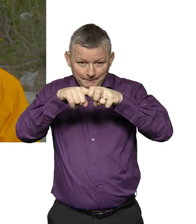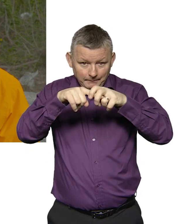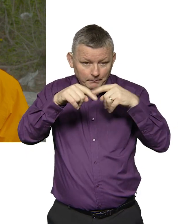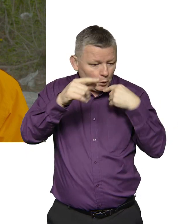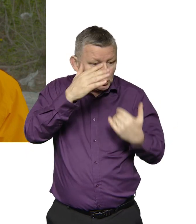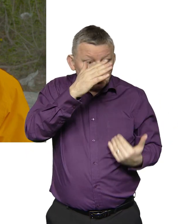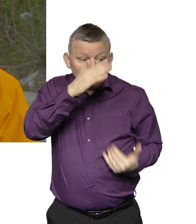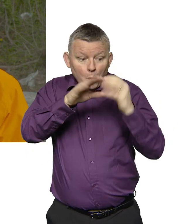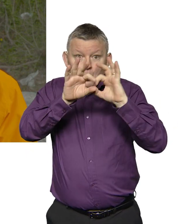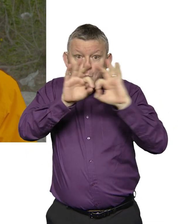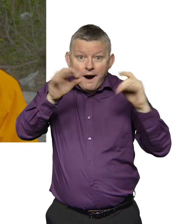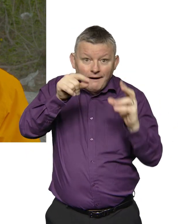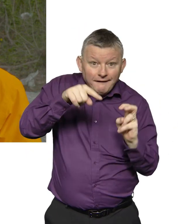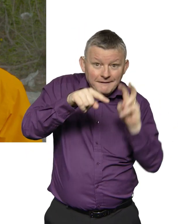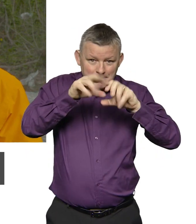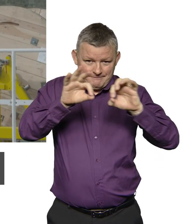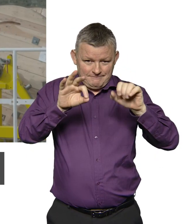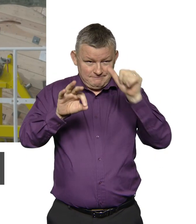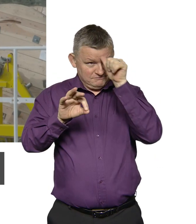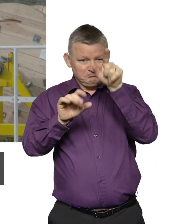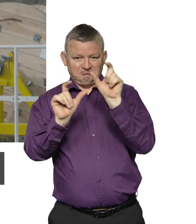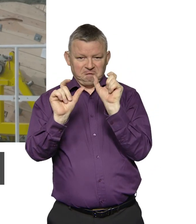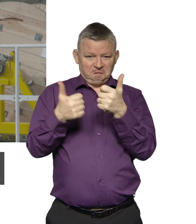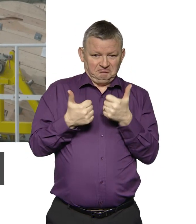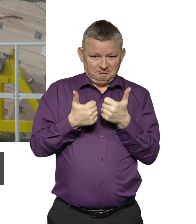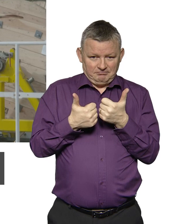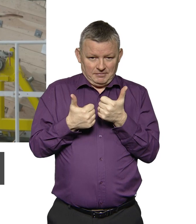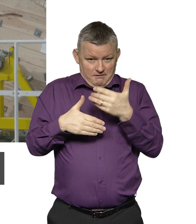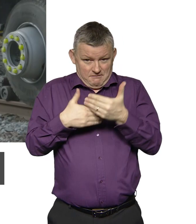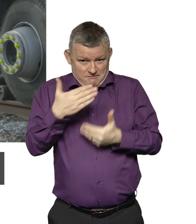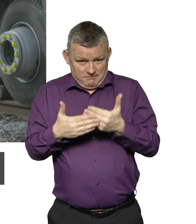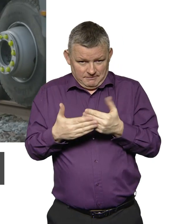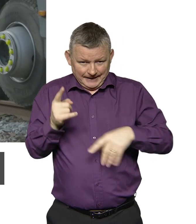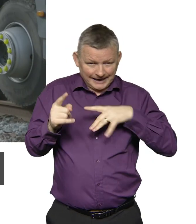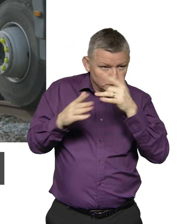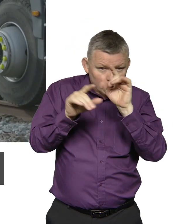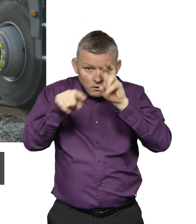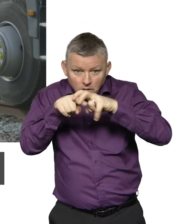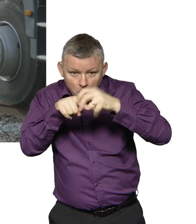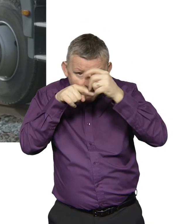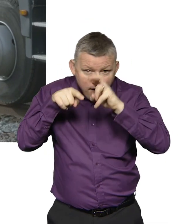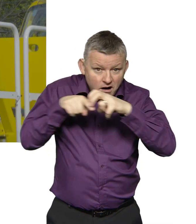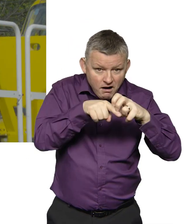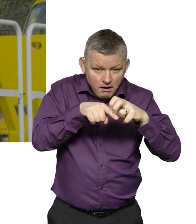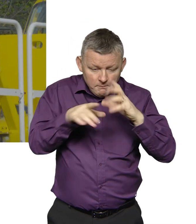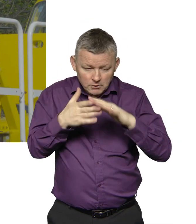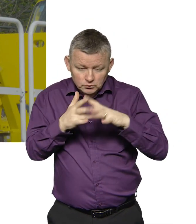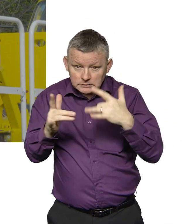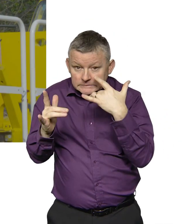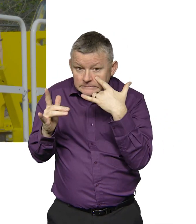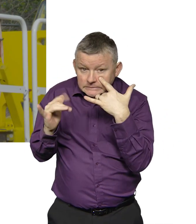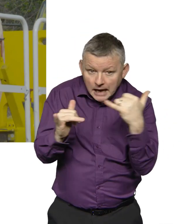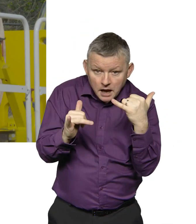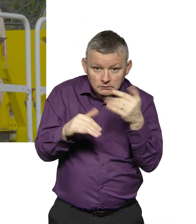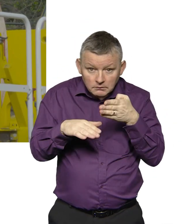new wire up, and then we do what we call registration, which is getting the wire put into the very precise locations it needs to be in before we finally do the